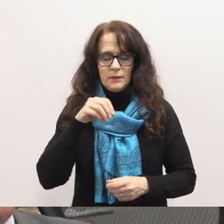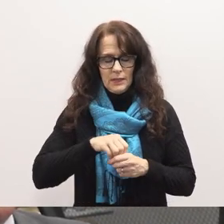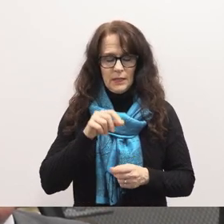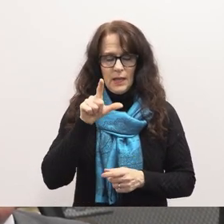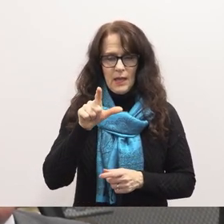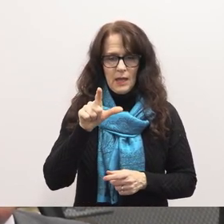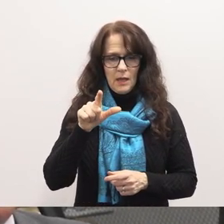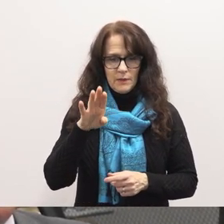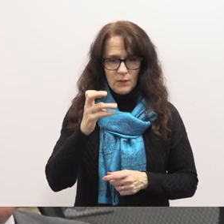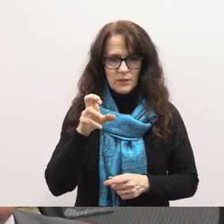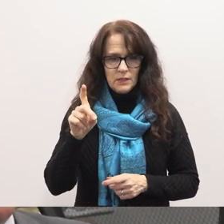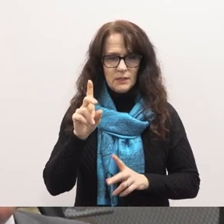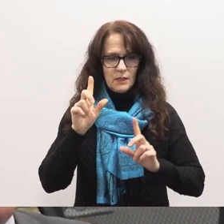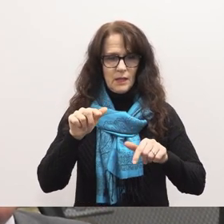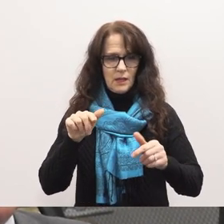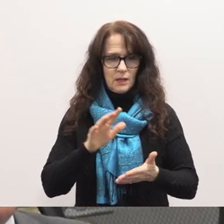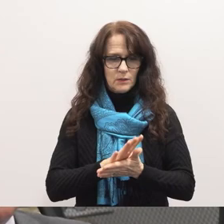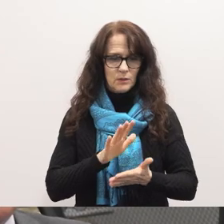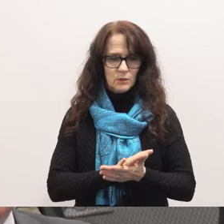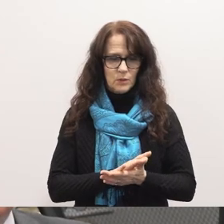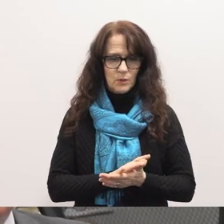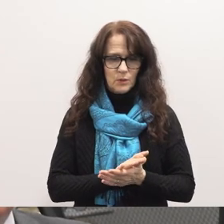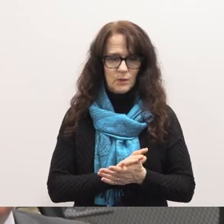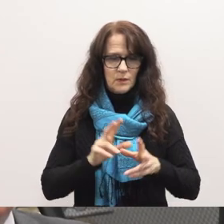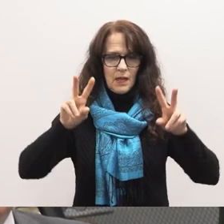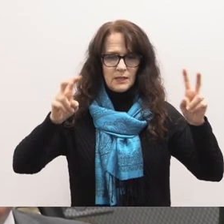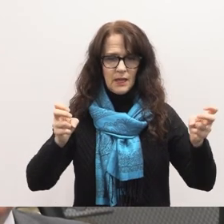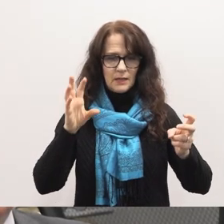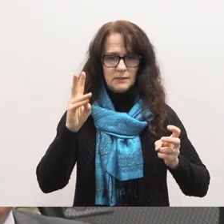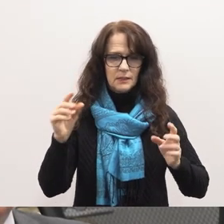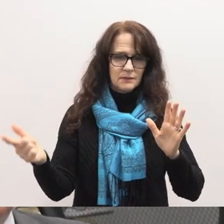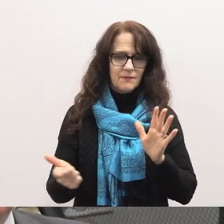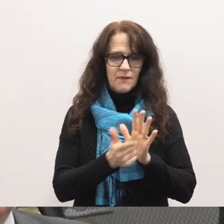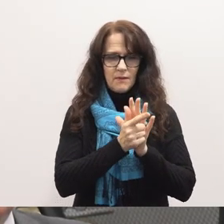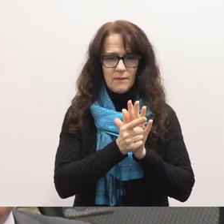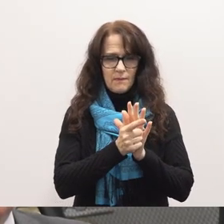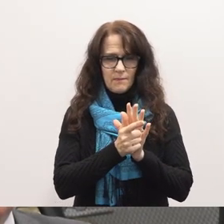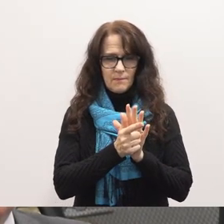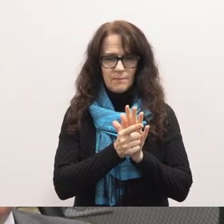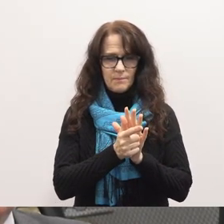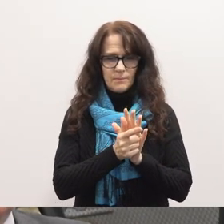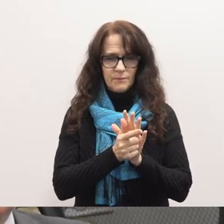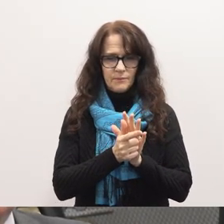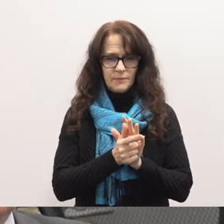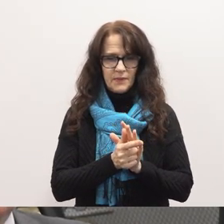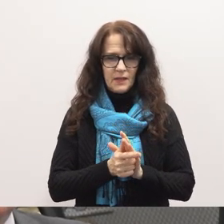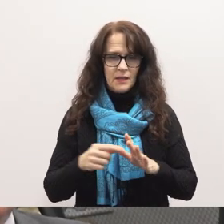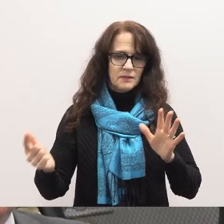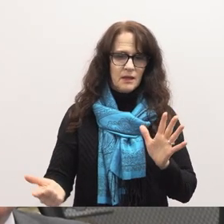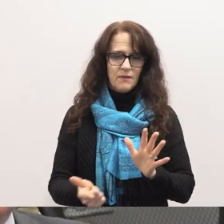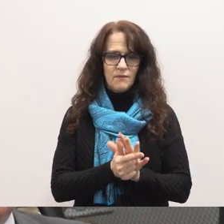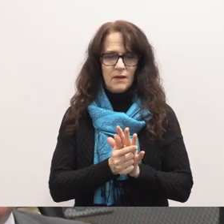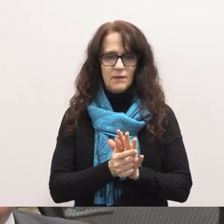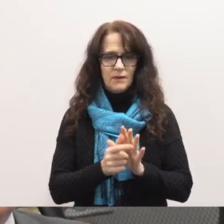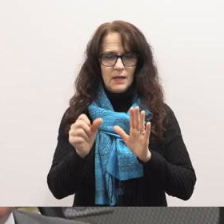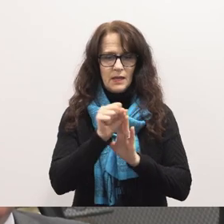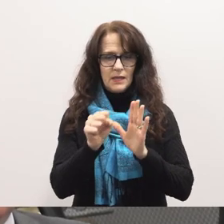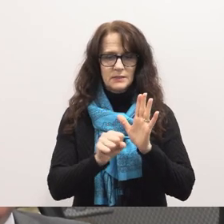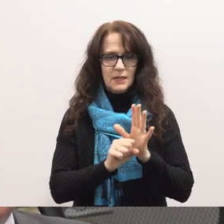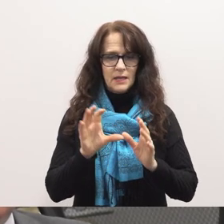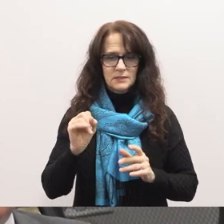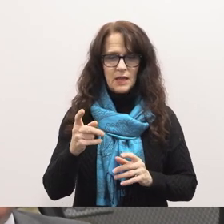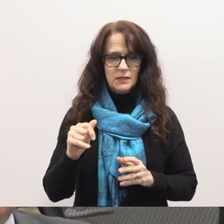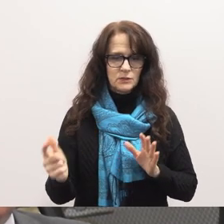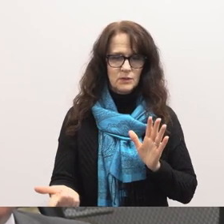who is attending school here. It's a Title VI violation. It's a violation. There's a state statute